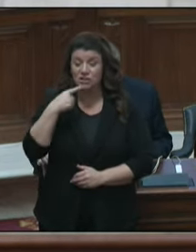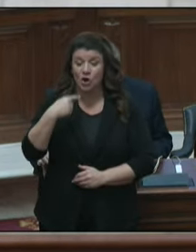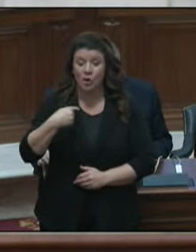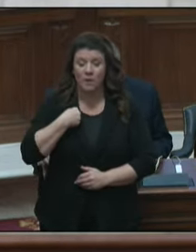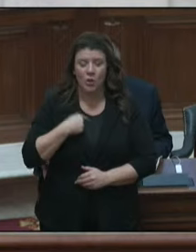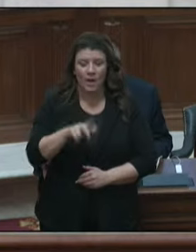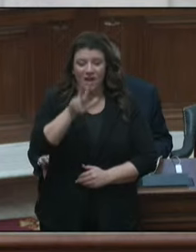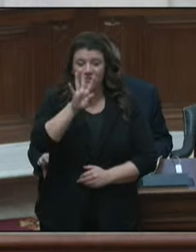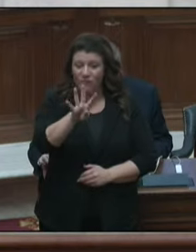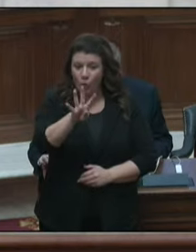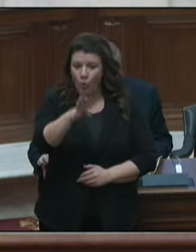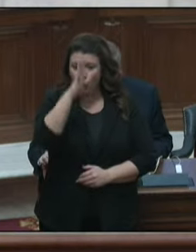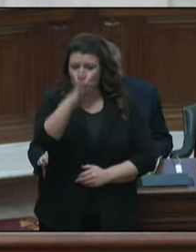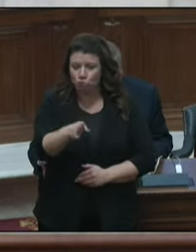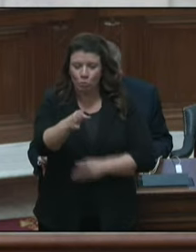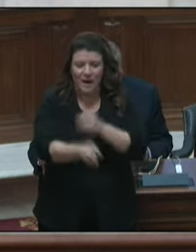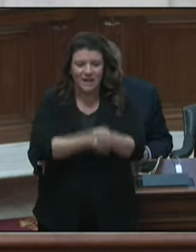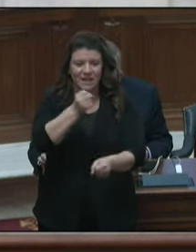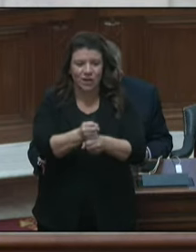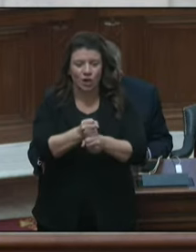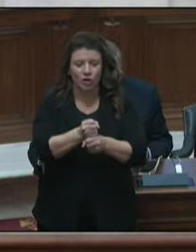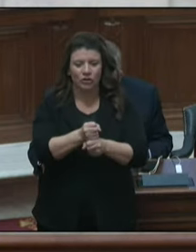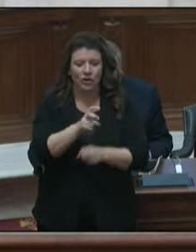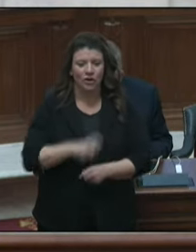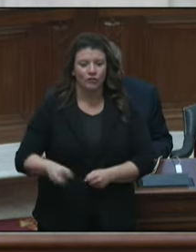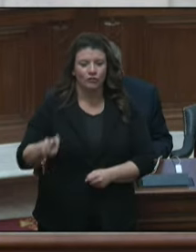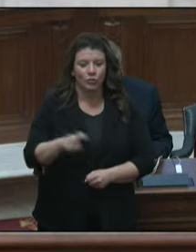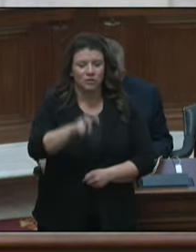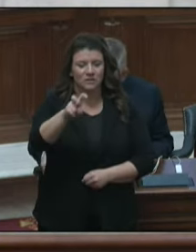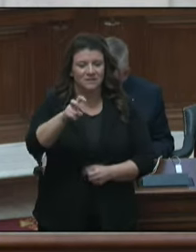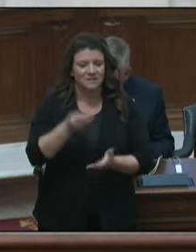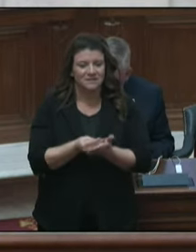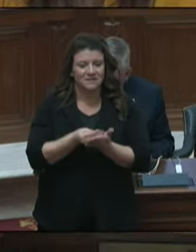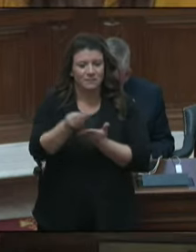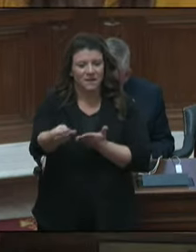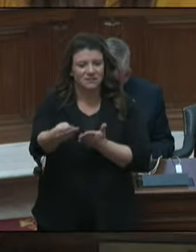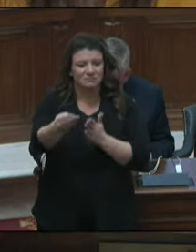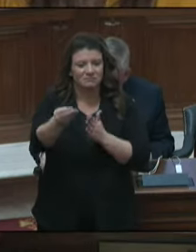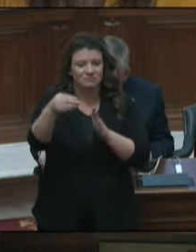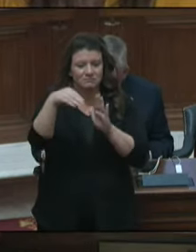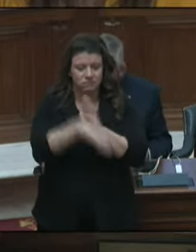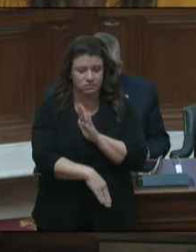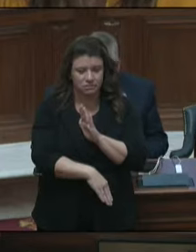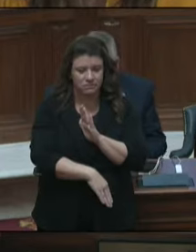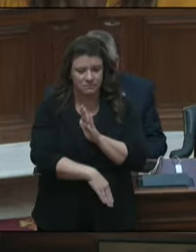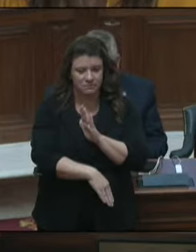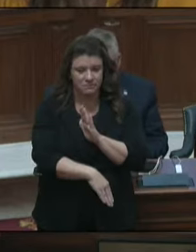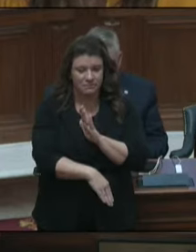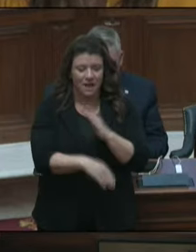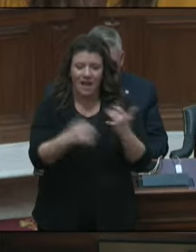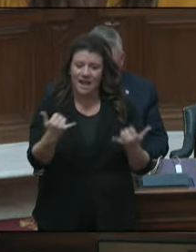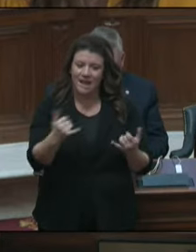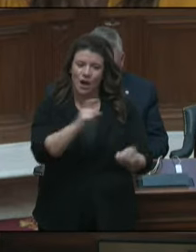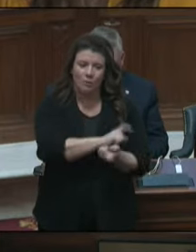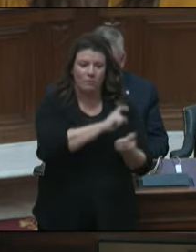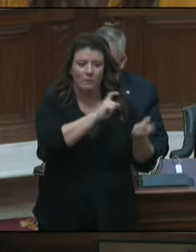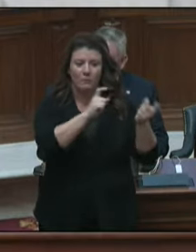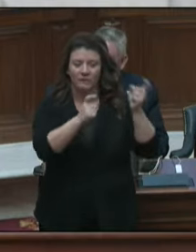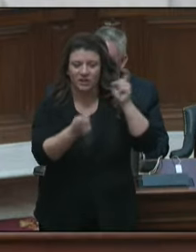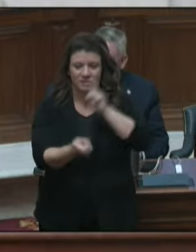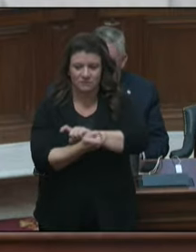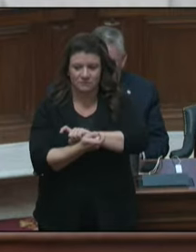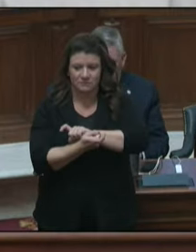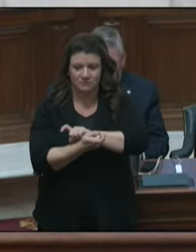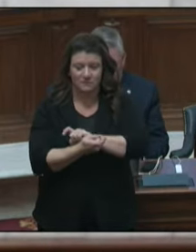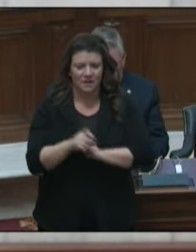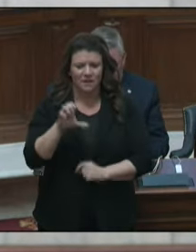straight years of tourism spending dropping in West Virginia. Boy, has that ever changed. So